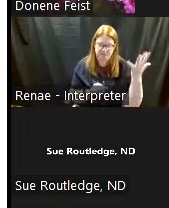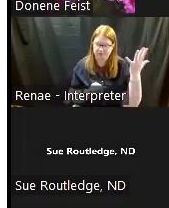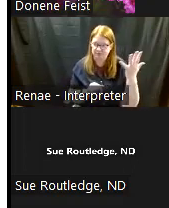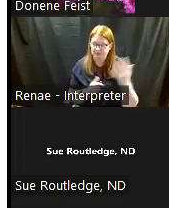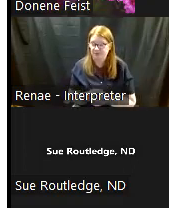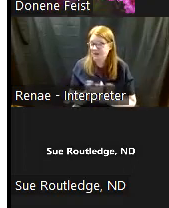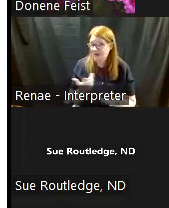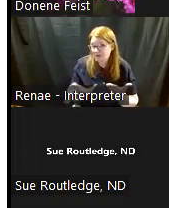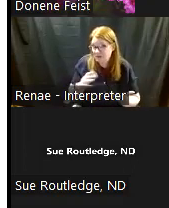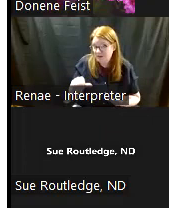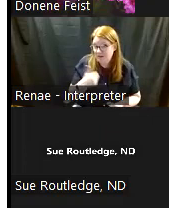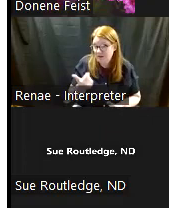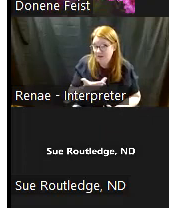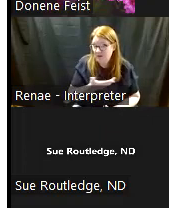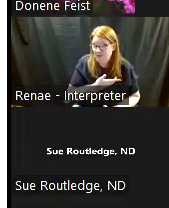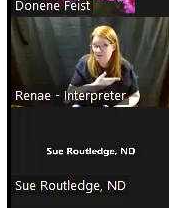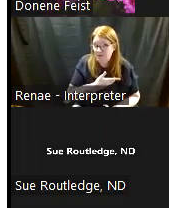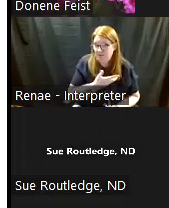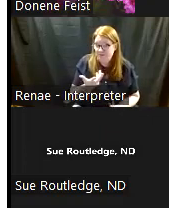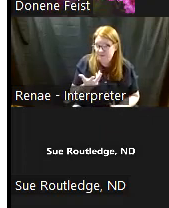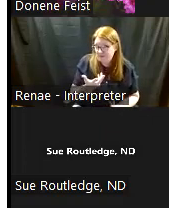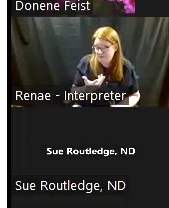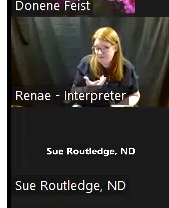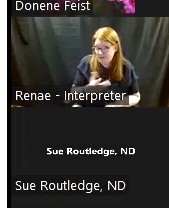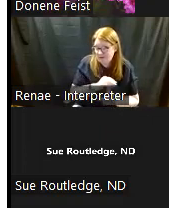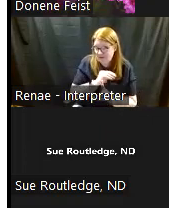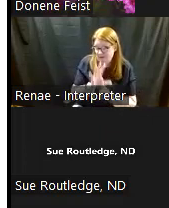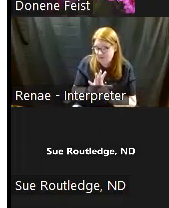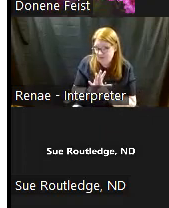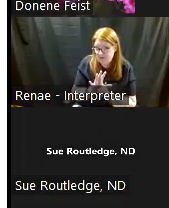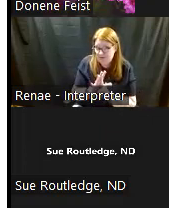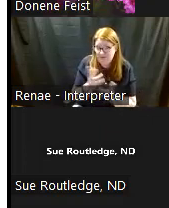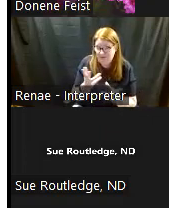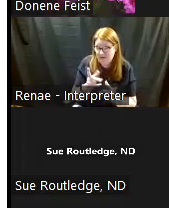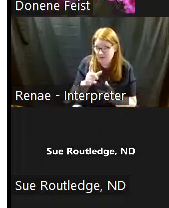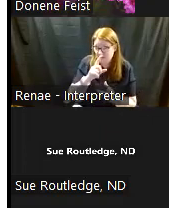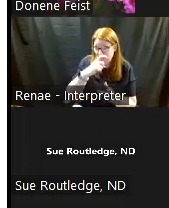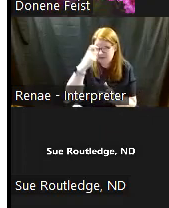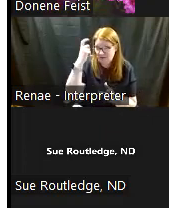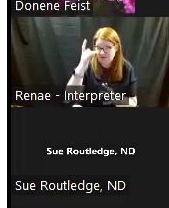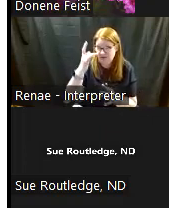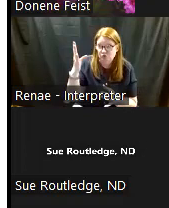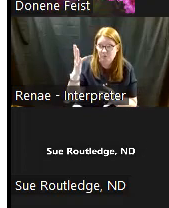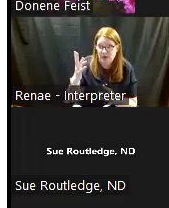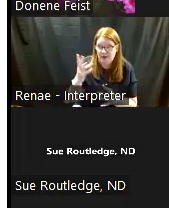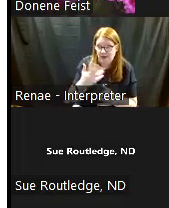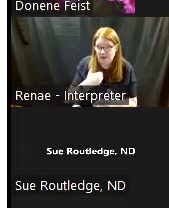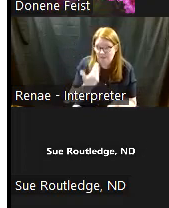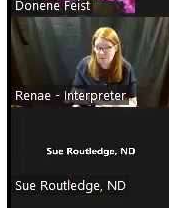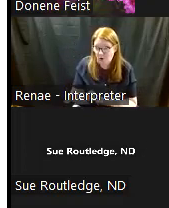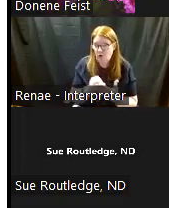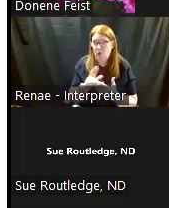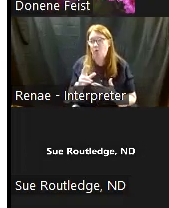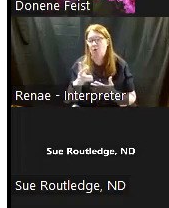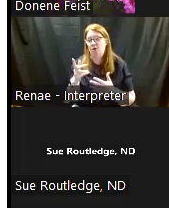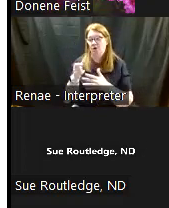was exposed to perinatally. So maybe we had a traumatic birth, or we were in the NICU for 5 months and we were exposed